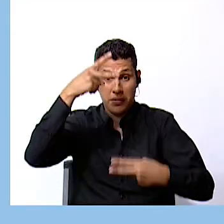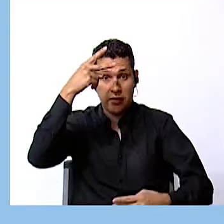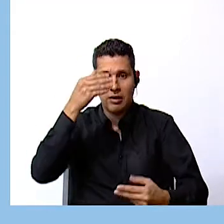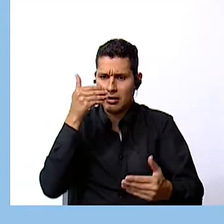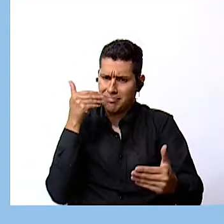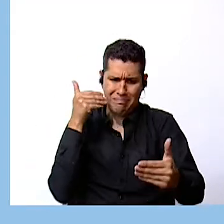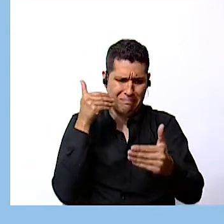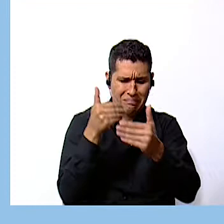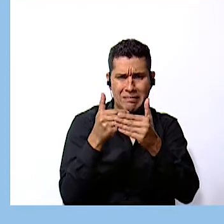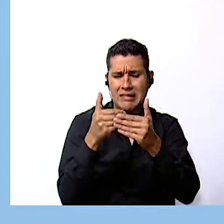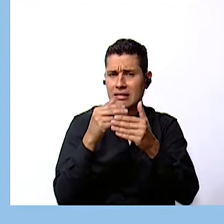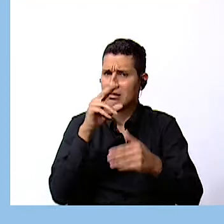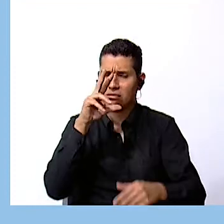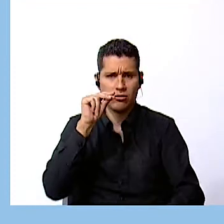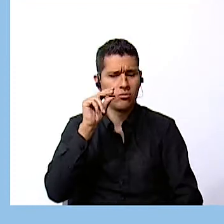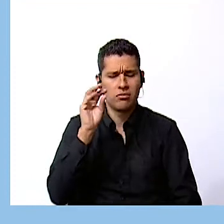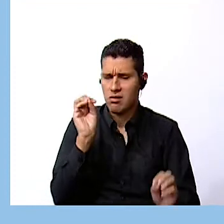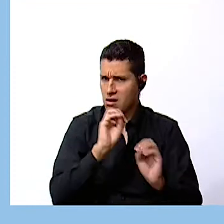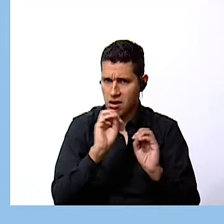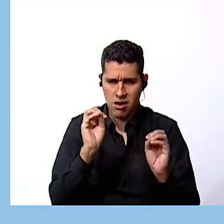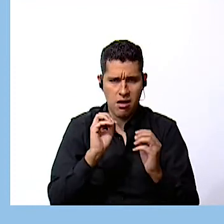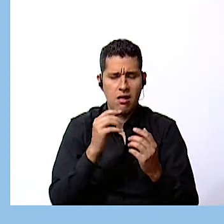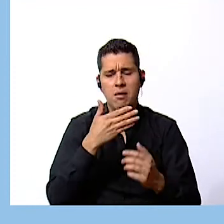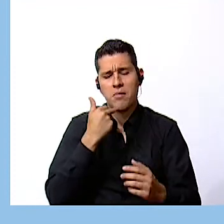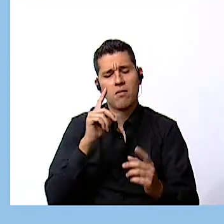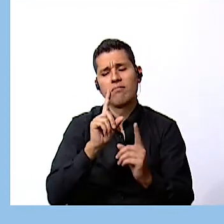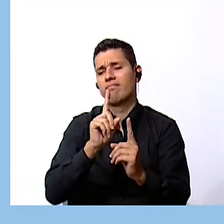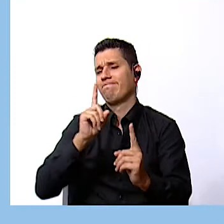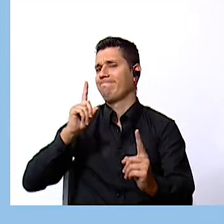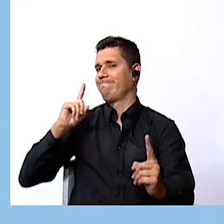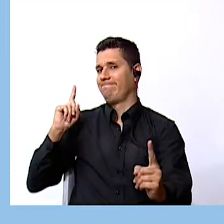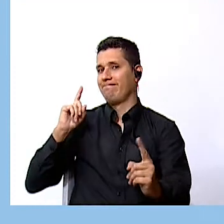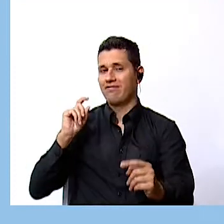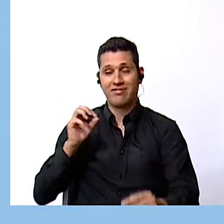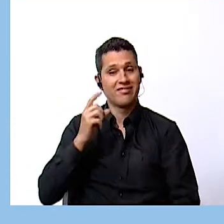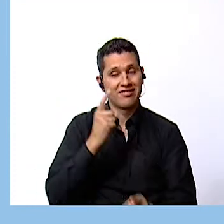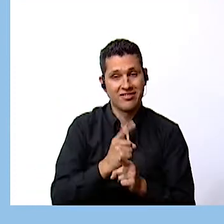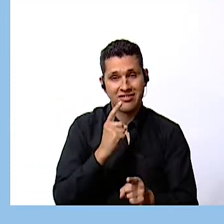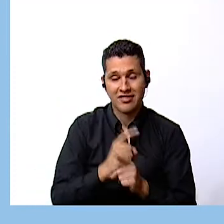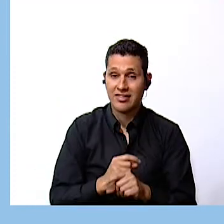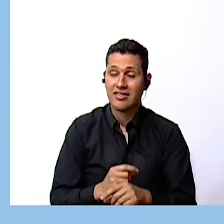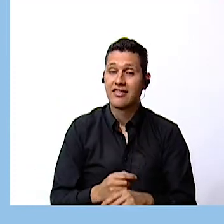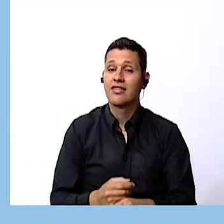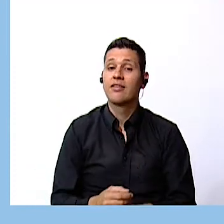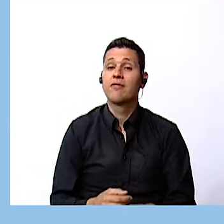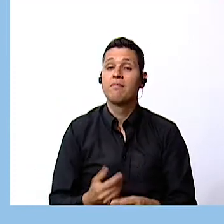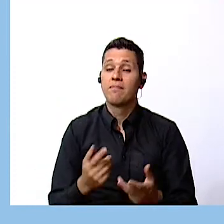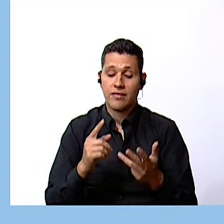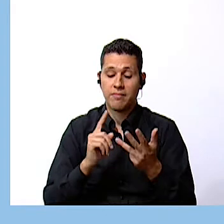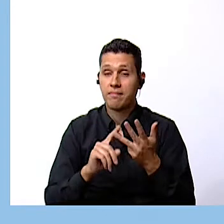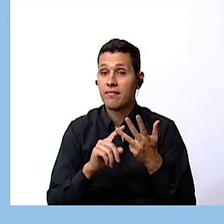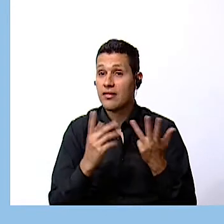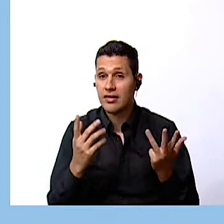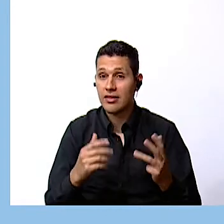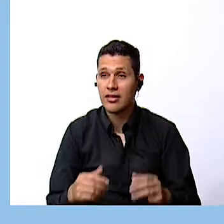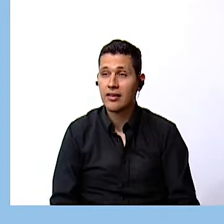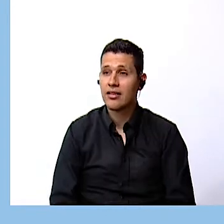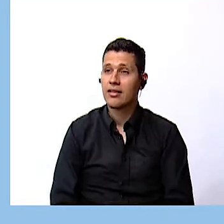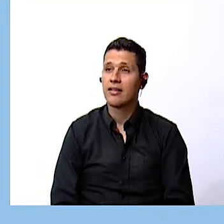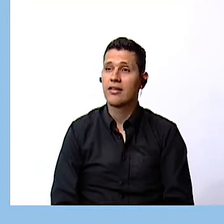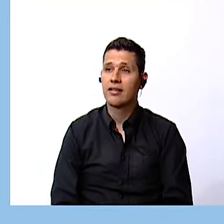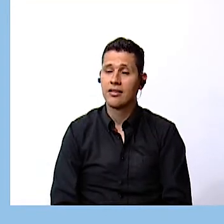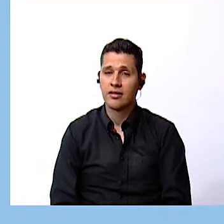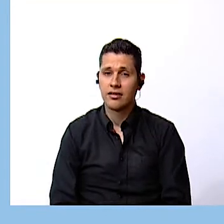hay que ponerse cerca de una ventana. That's right. And we have to be after a